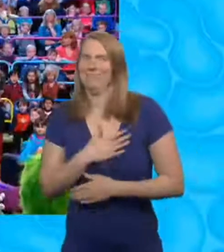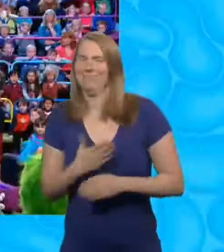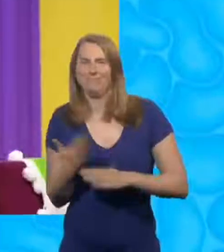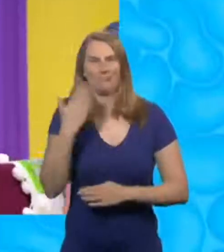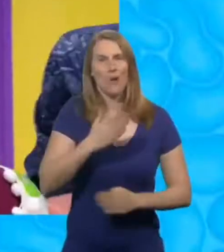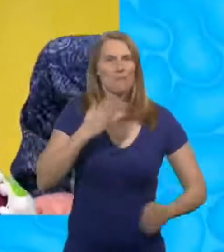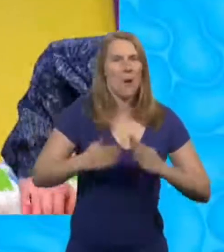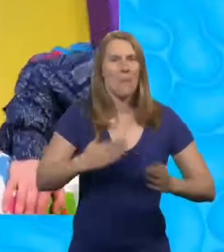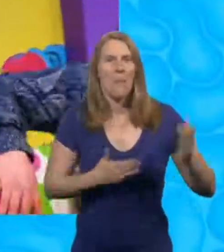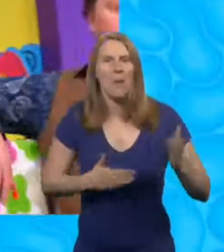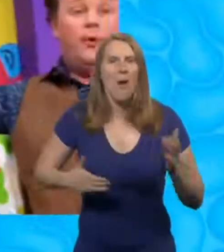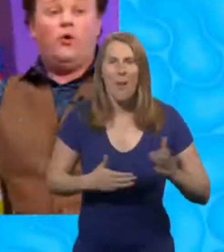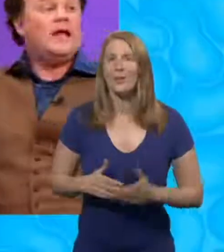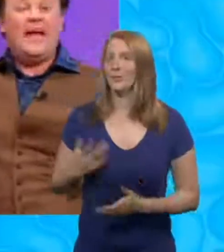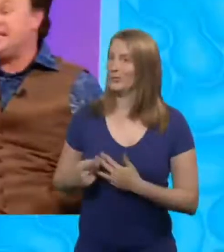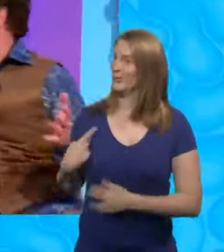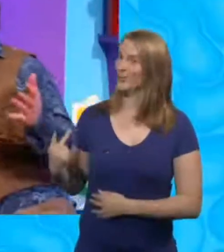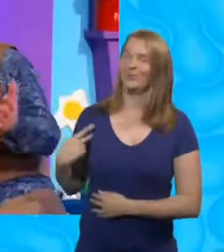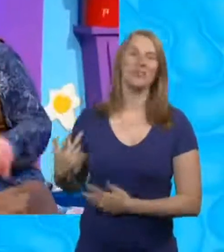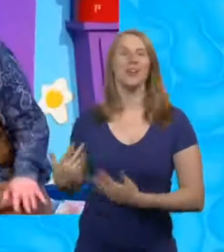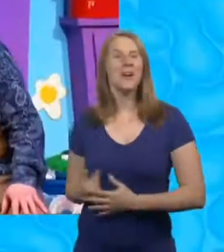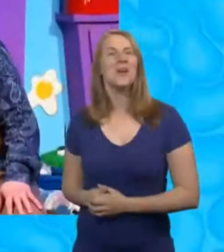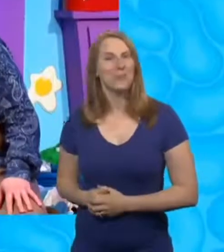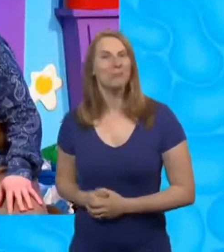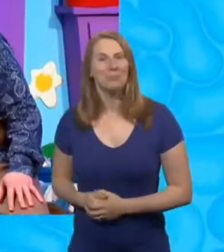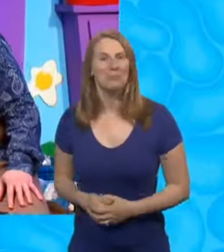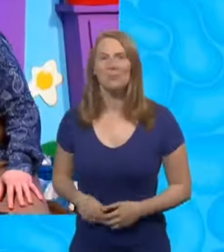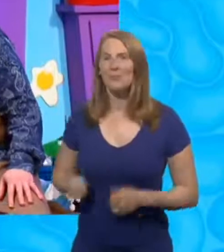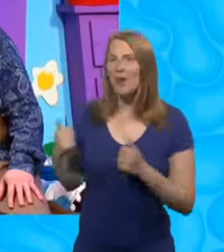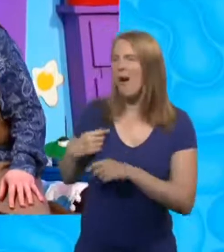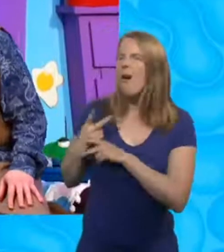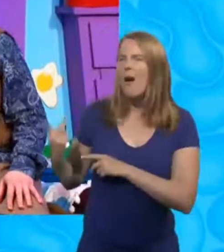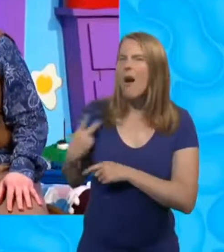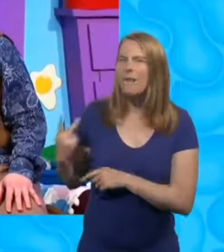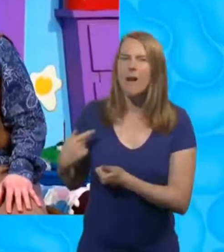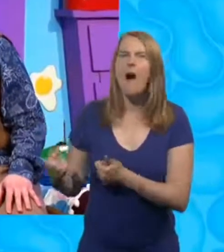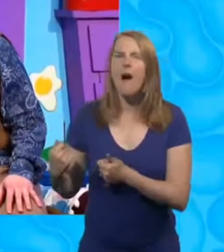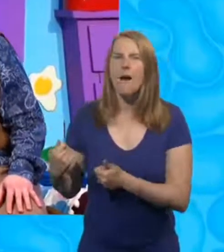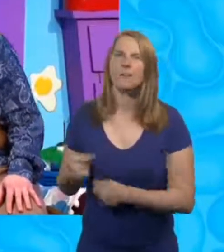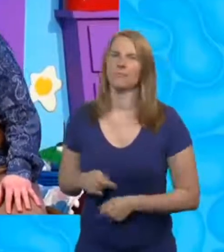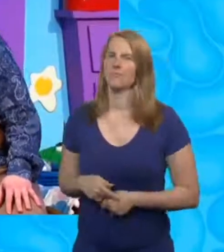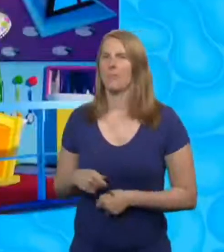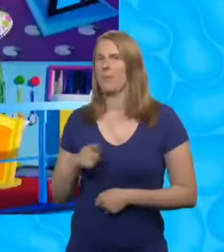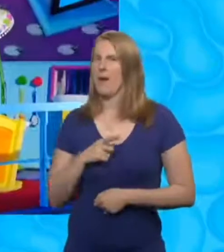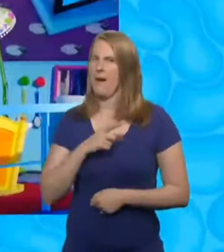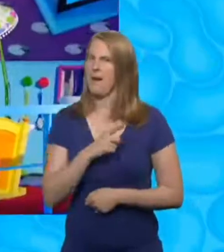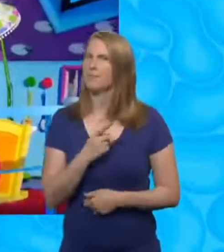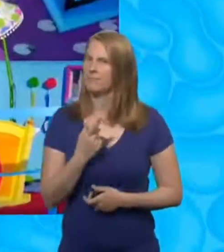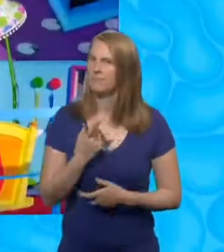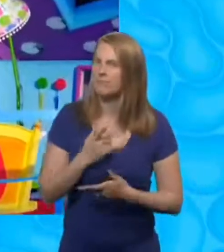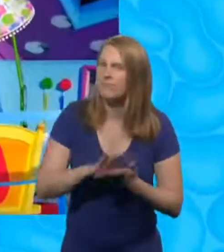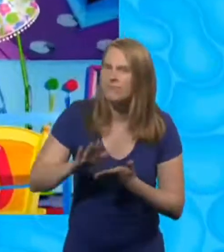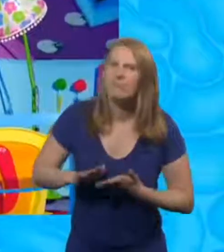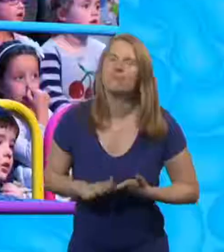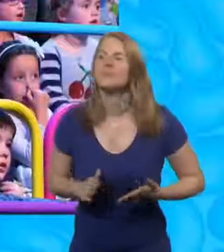Robert's going to love going to the robot ball. He does look after us all the time, doesn't he, eh? And clears up all of our mess. I'm